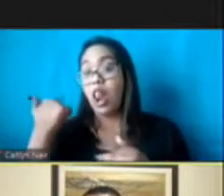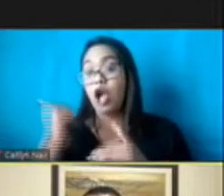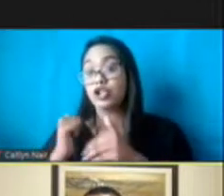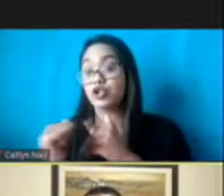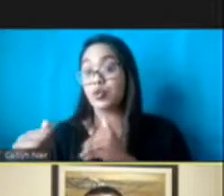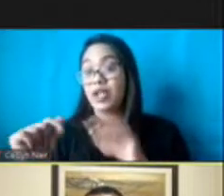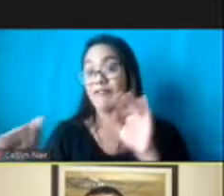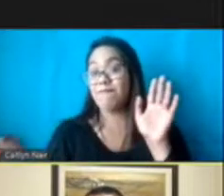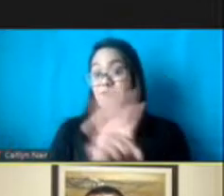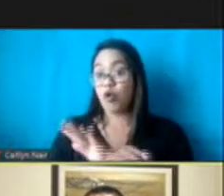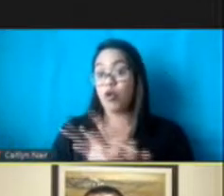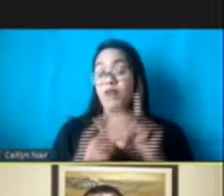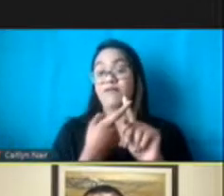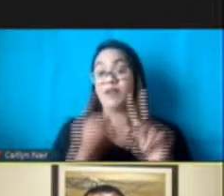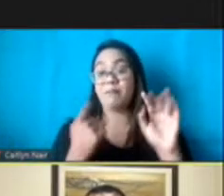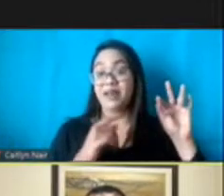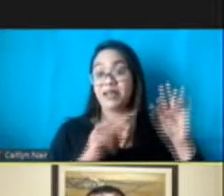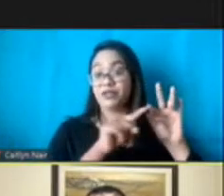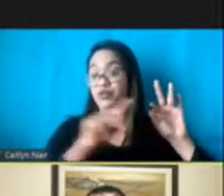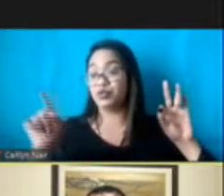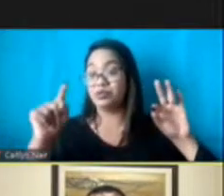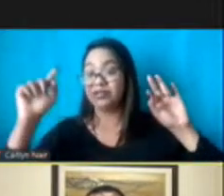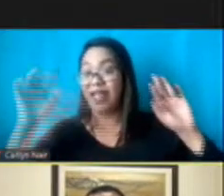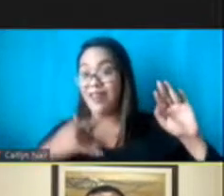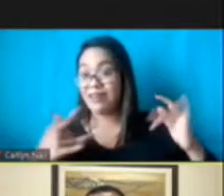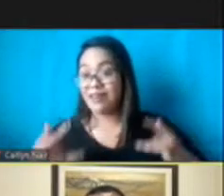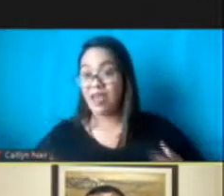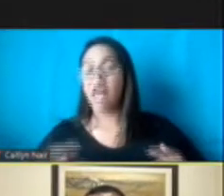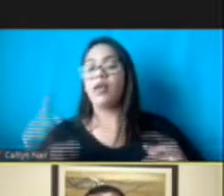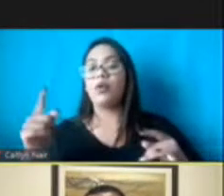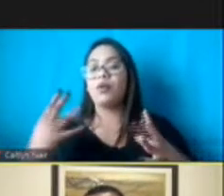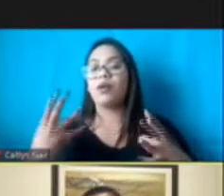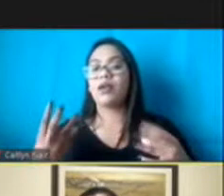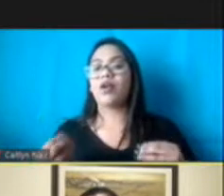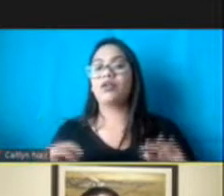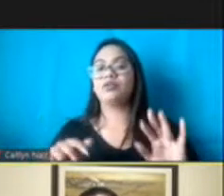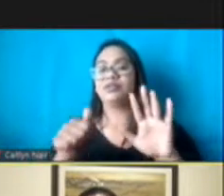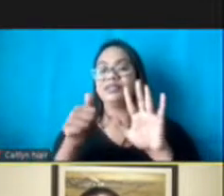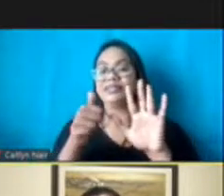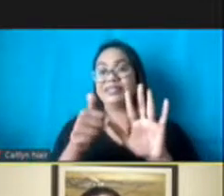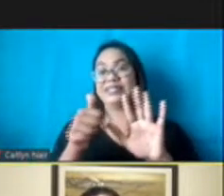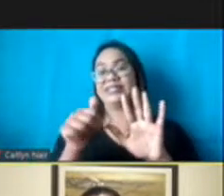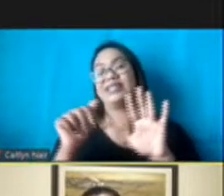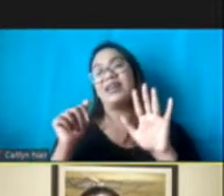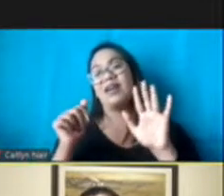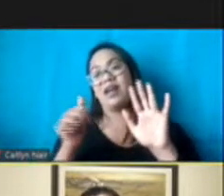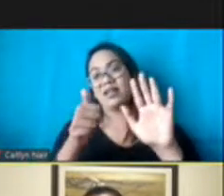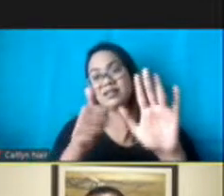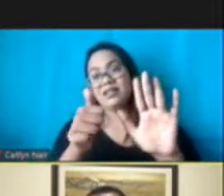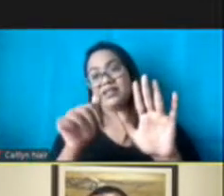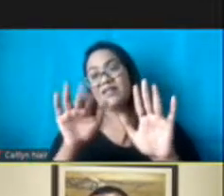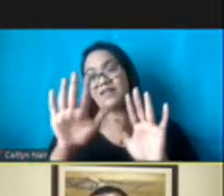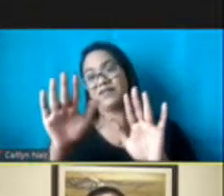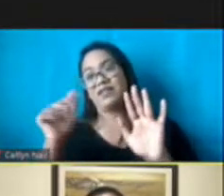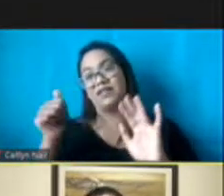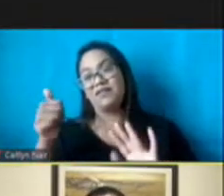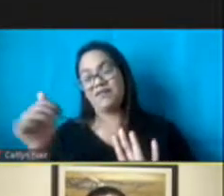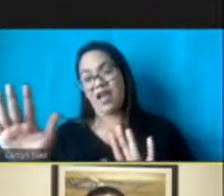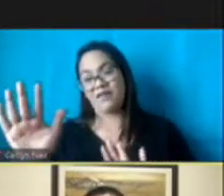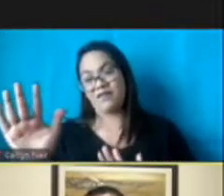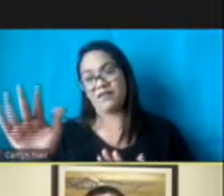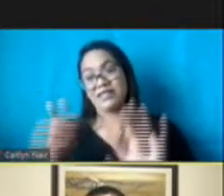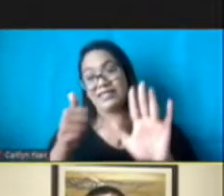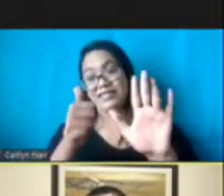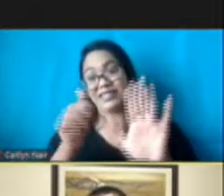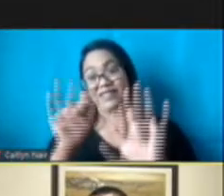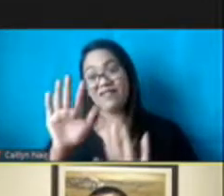we've gone from 161 admissions to 665 admissions. The week to the right is this week, and it's only got 2 days data. By the end of this